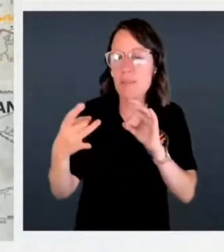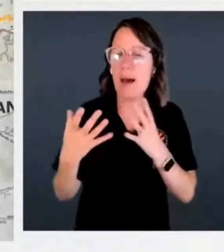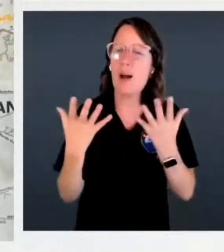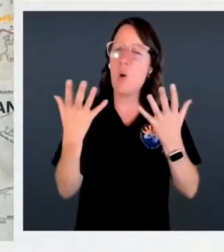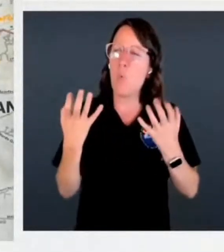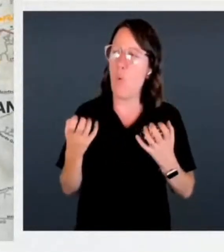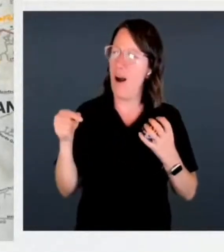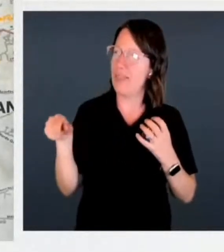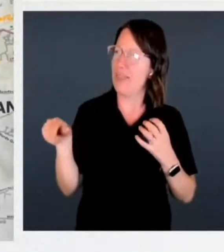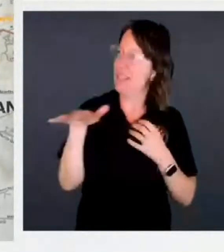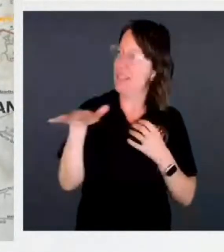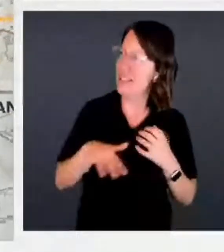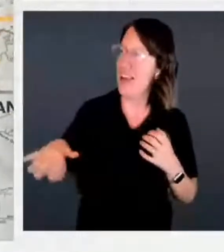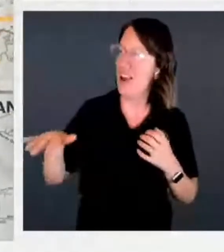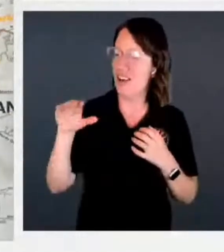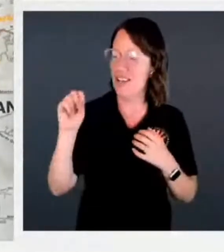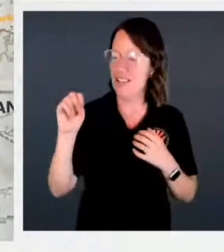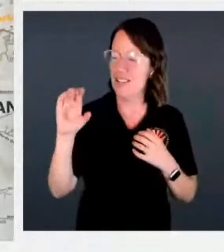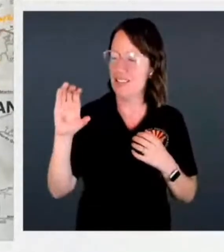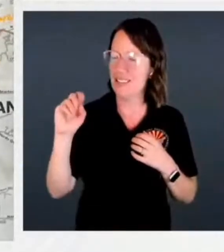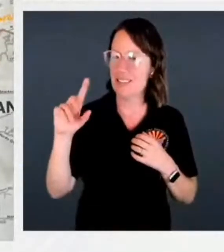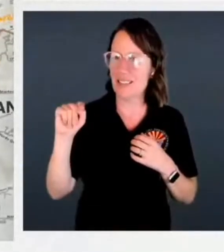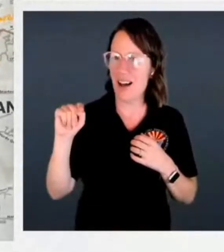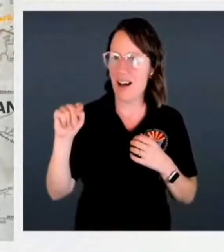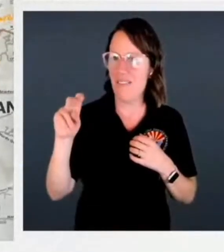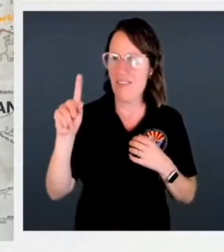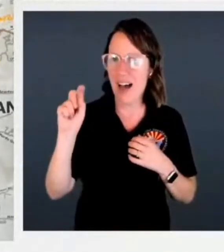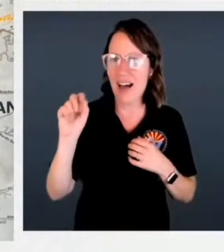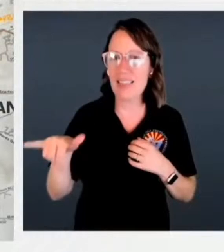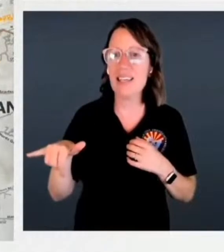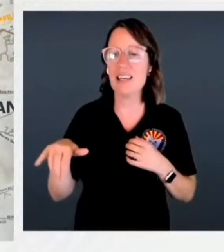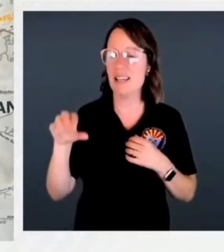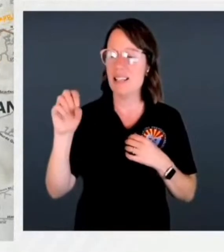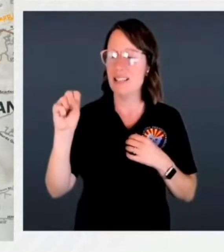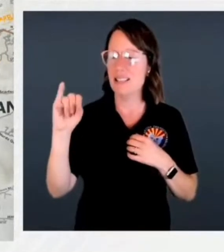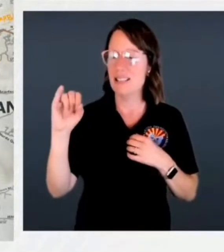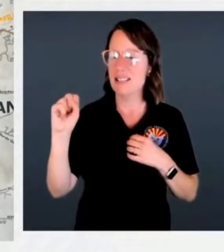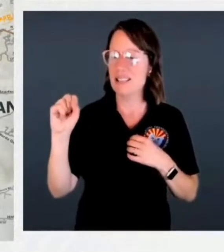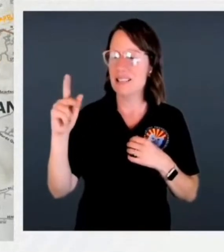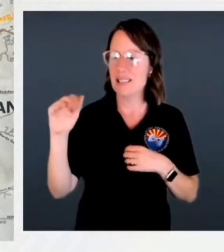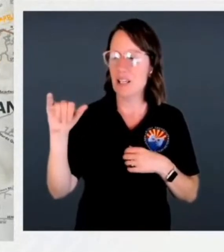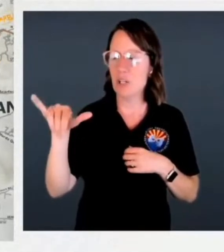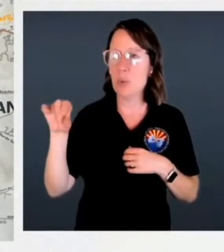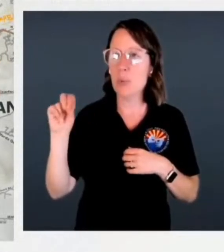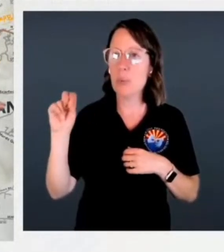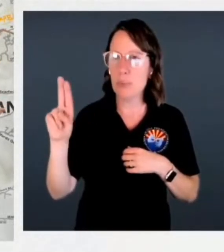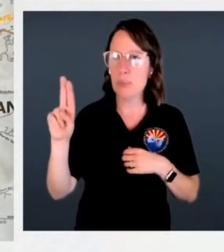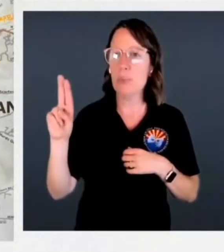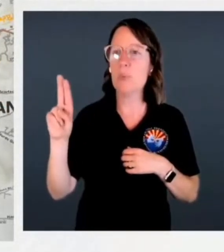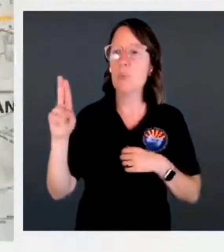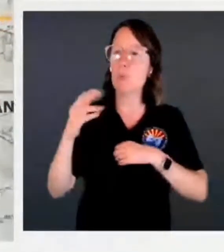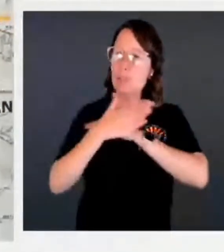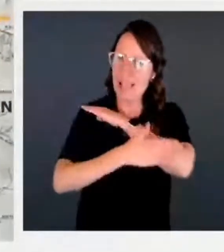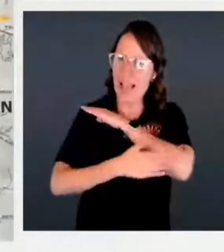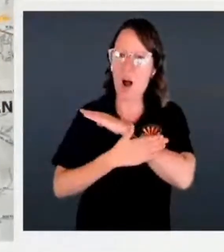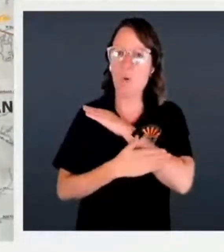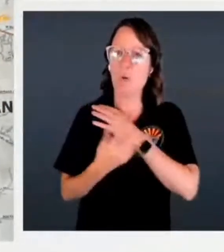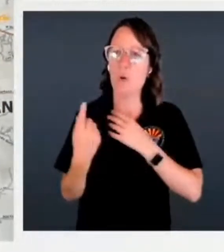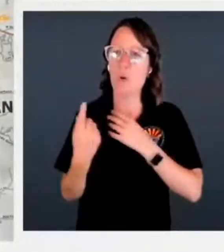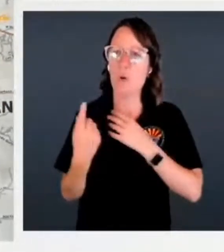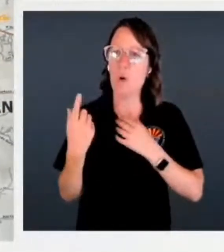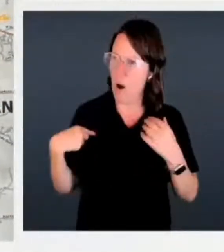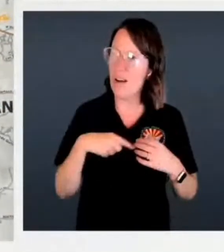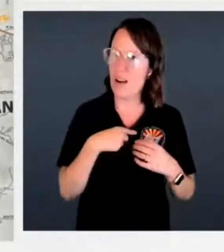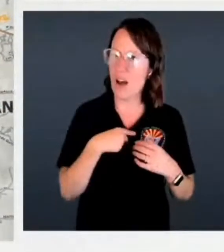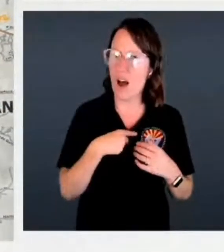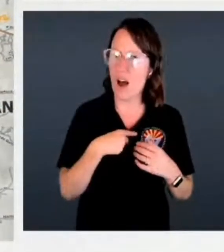Valley and a more community resilient Siskiyou County, for me is one of the most important parts of this. So, and as we talked about, and we're going to talk more